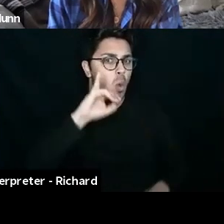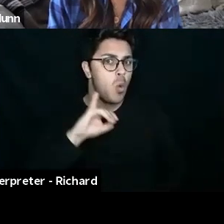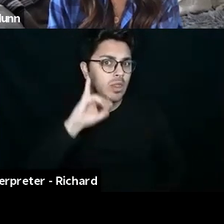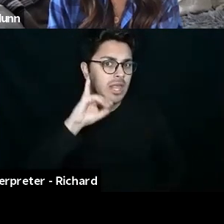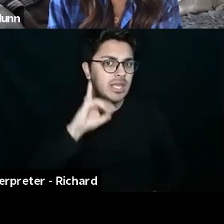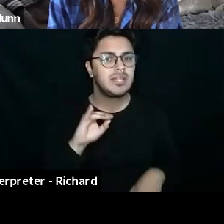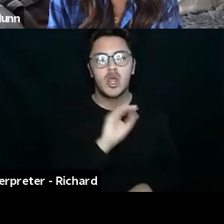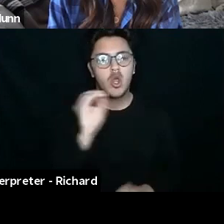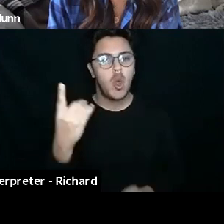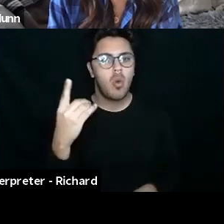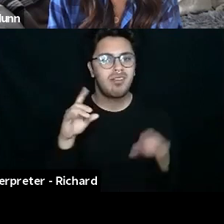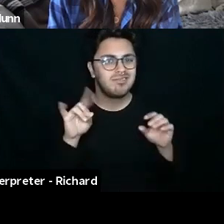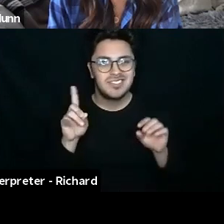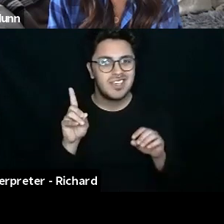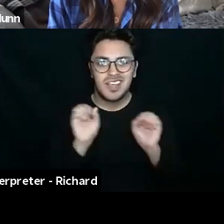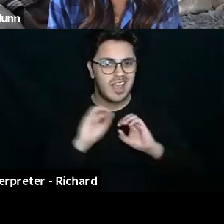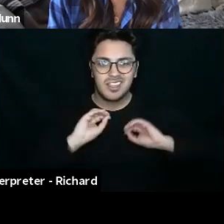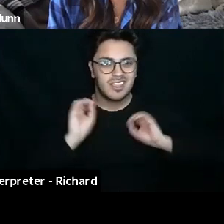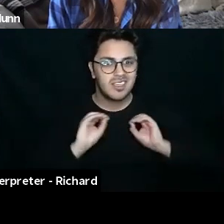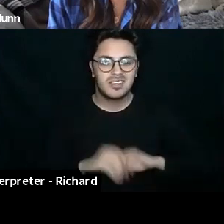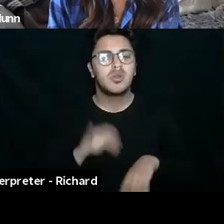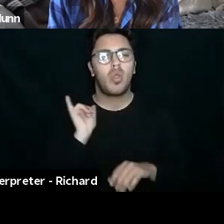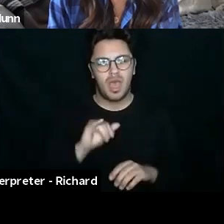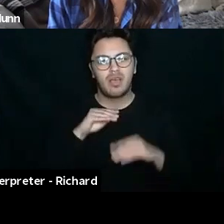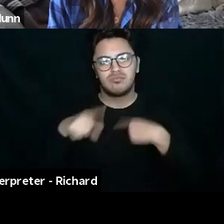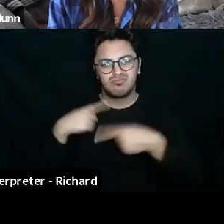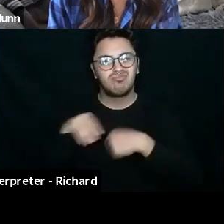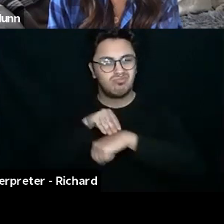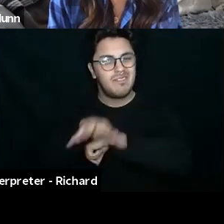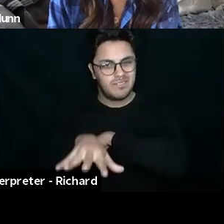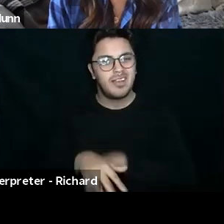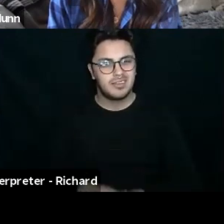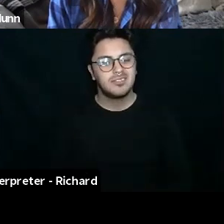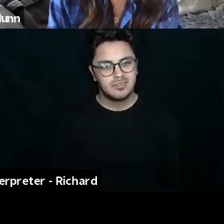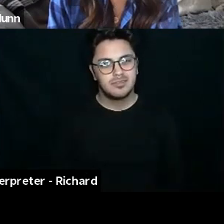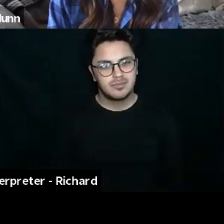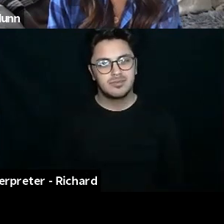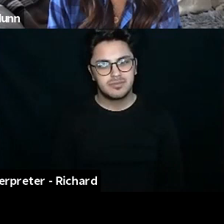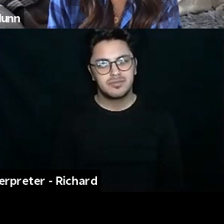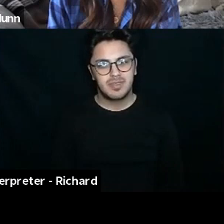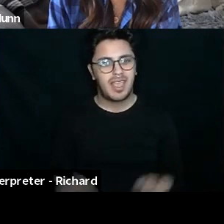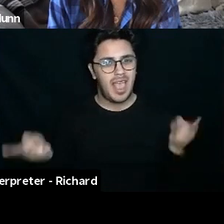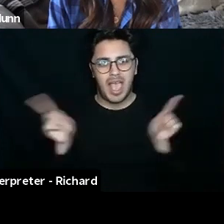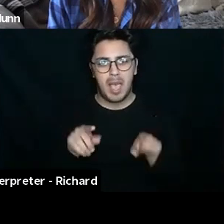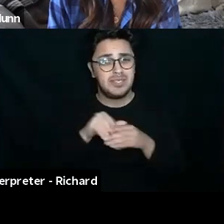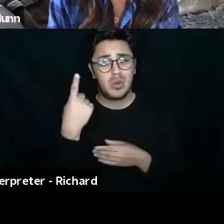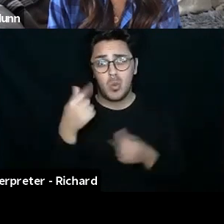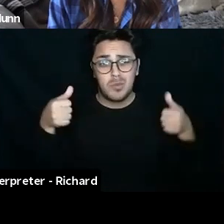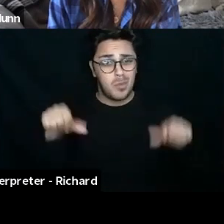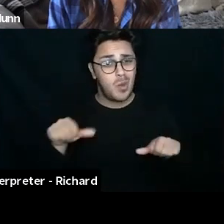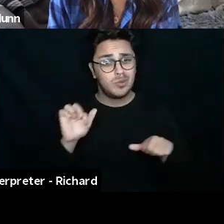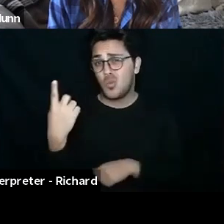and nobody did anything about it. So it's that snowball in effect that plays out in just one posting or one